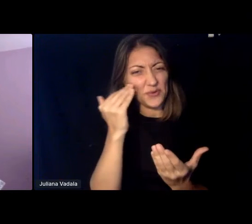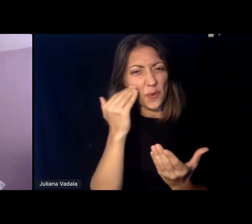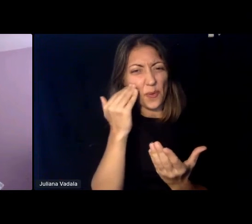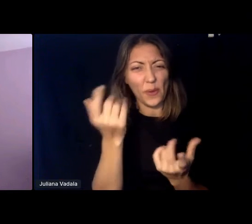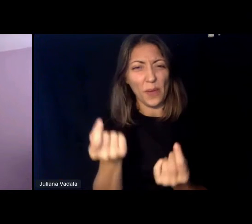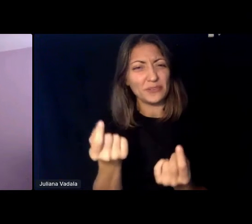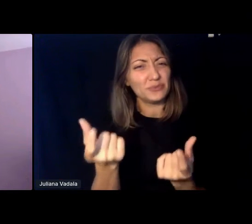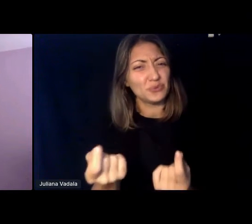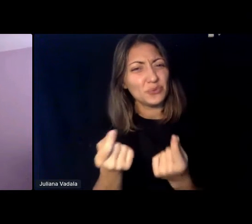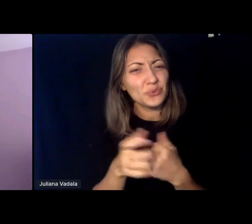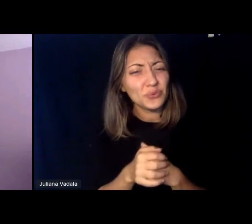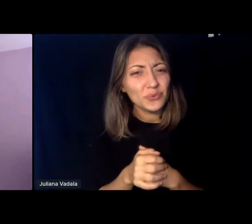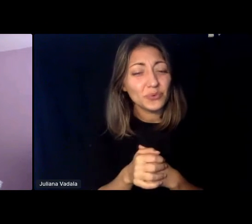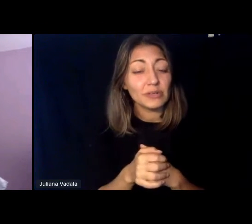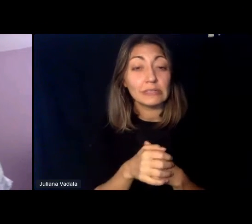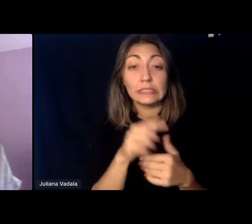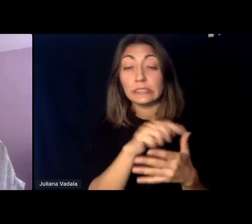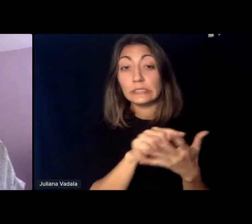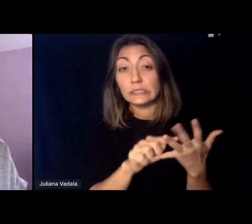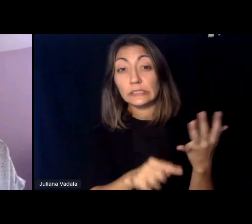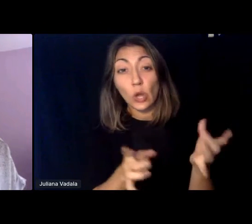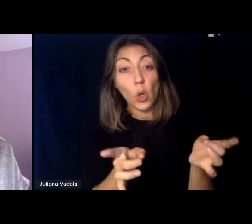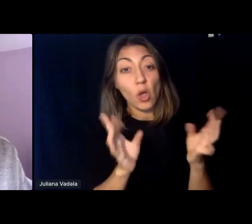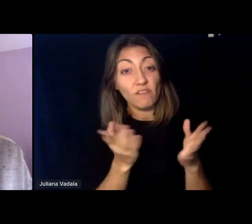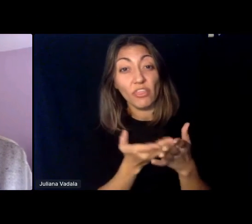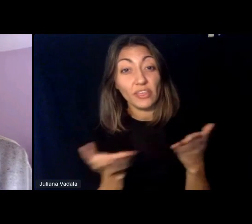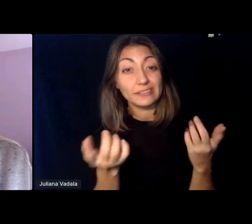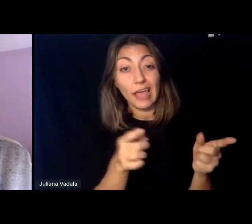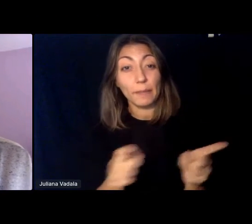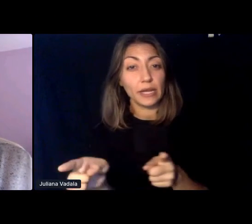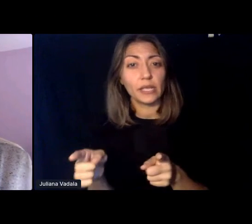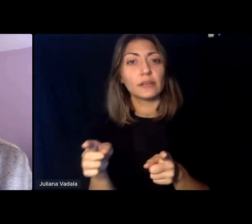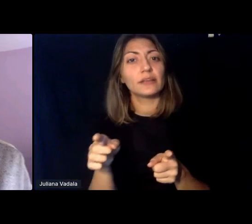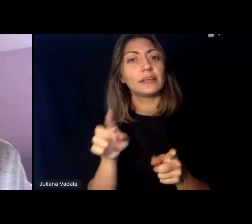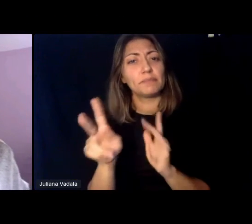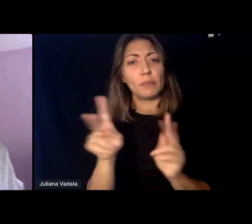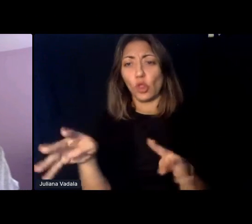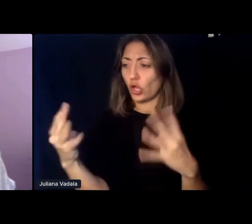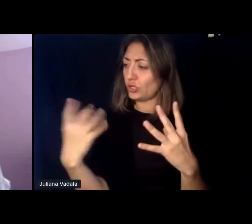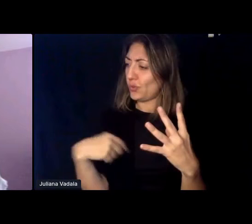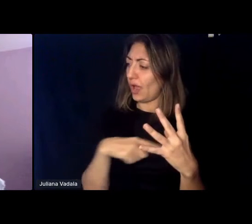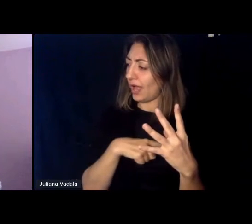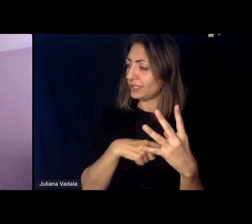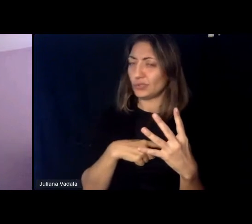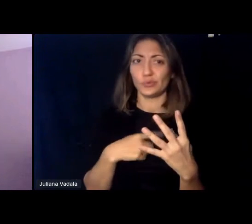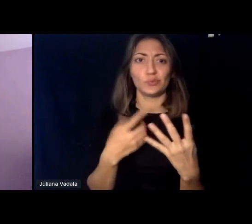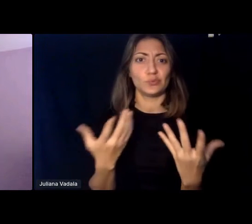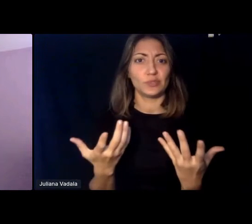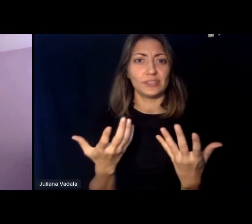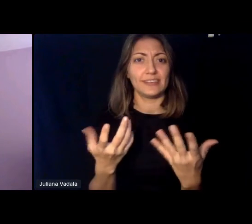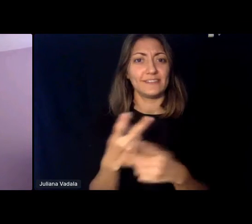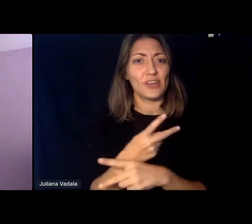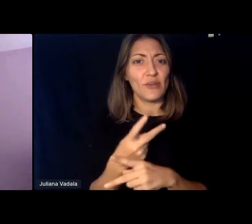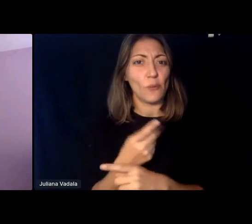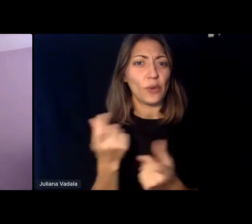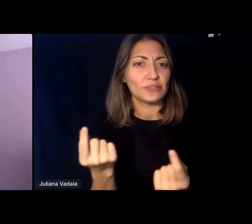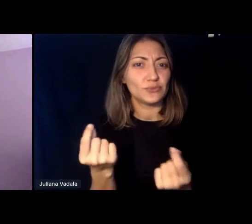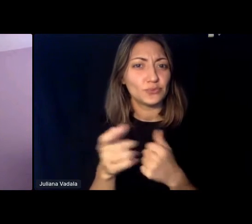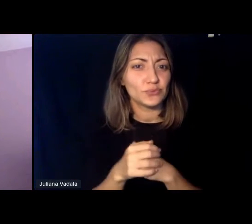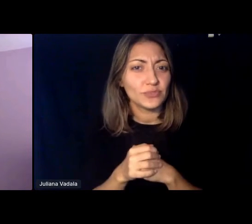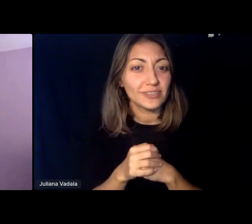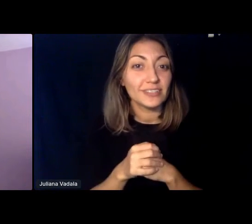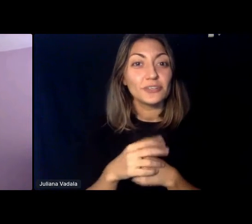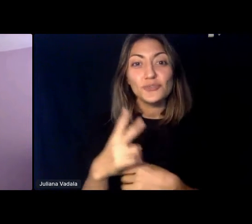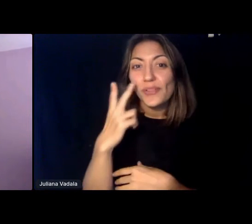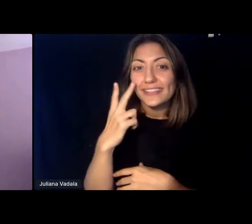been challenging. So I wanted to offer a little bit of guidance on some self-care. So let's see if I can chew gum and walk at the same time